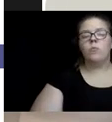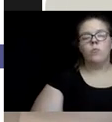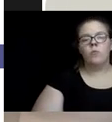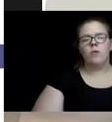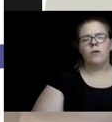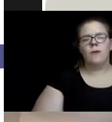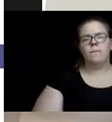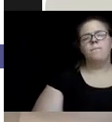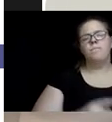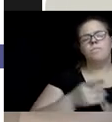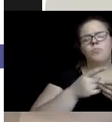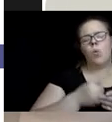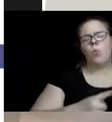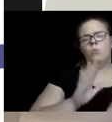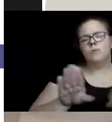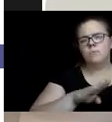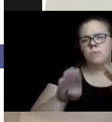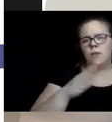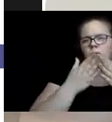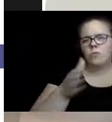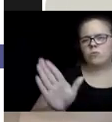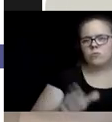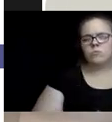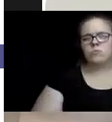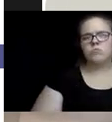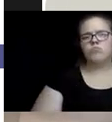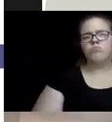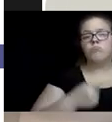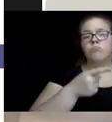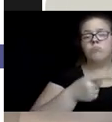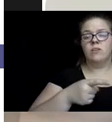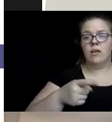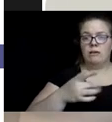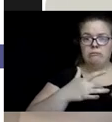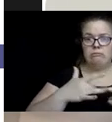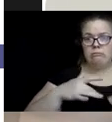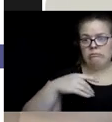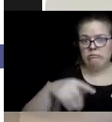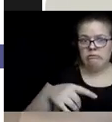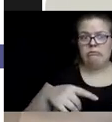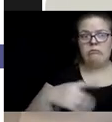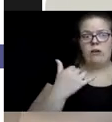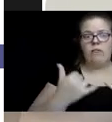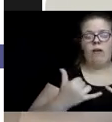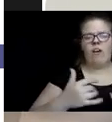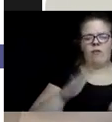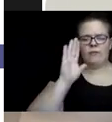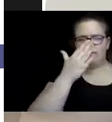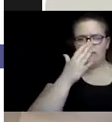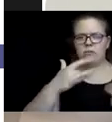What is their behavior in general? Are they more anxious now than they used to be? Do they seem to be